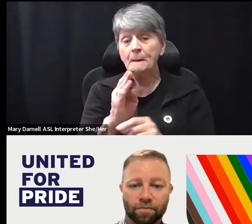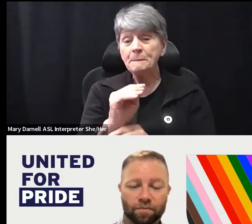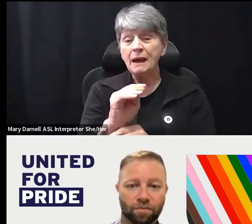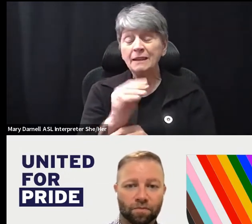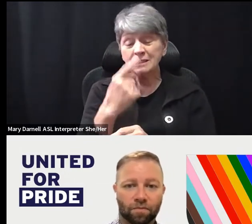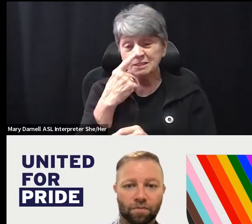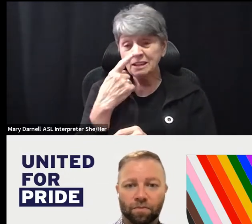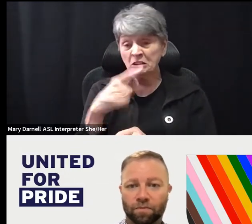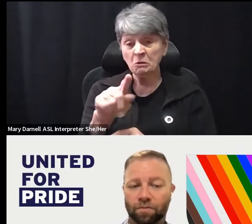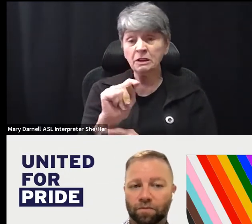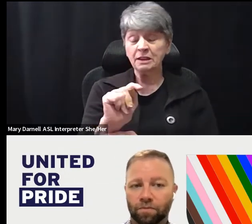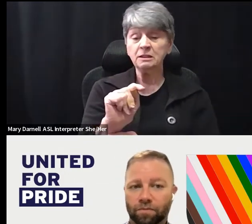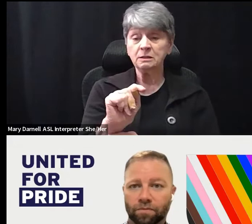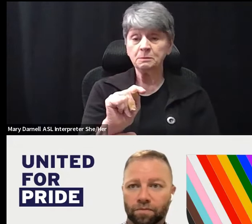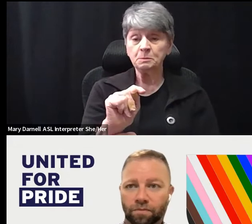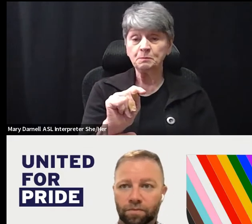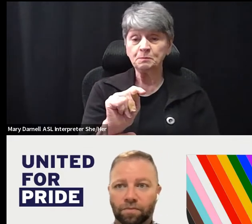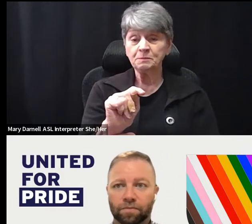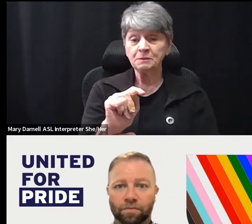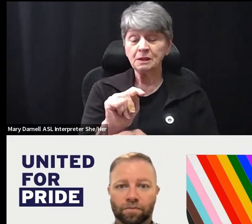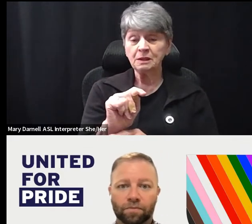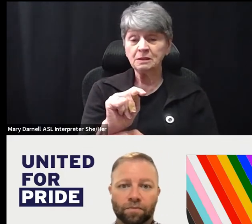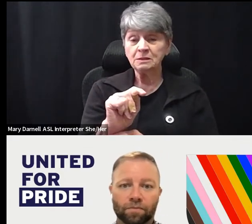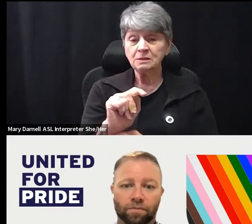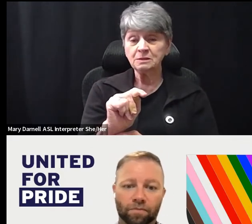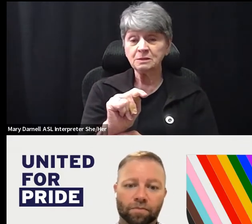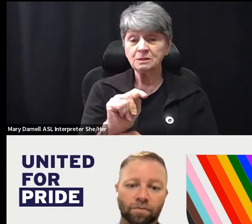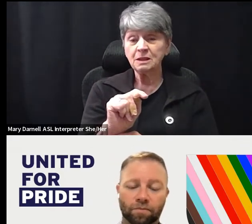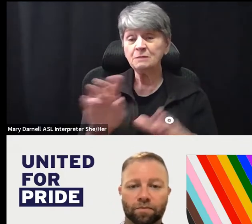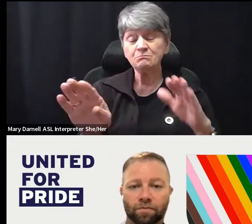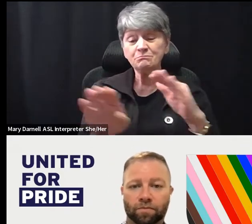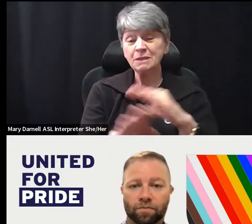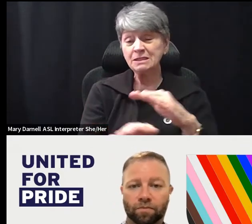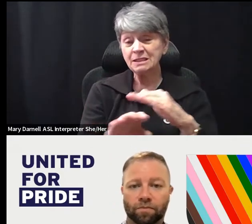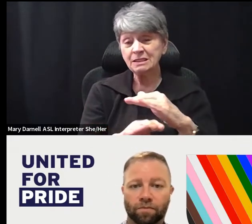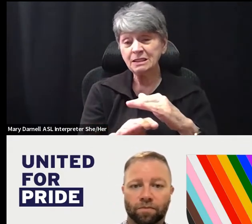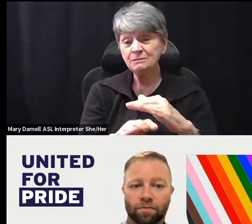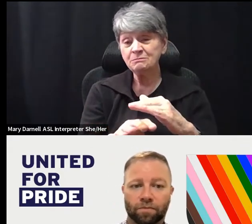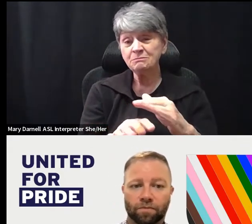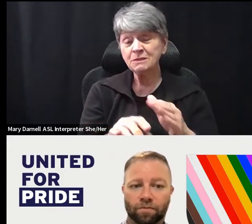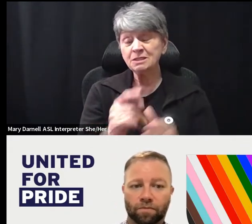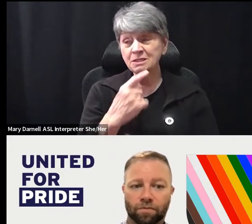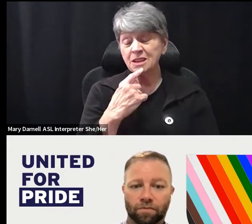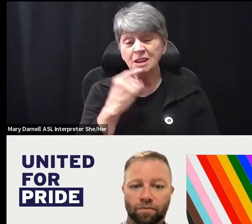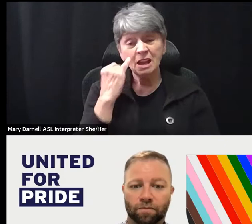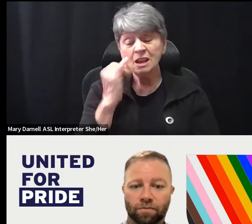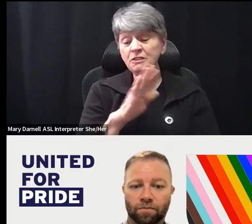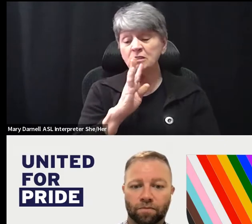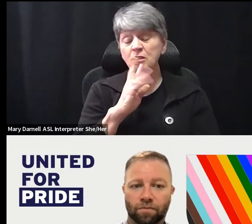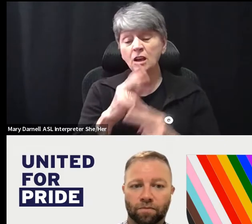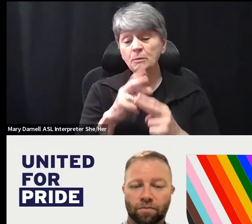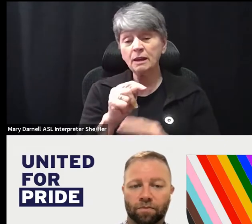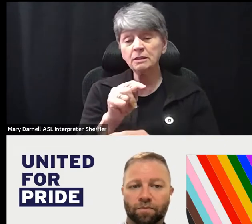Establishment Clause, as Maggie says, it essentially writes it out of the Constitution, because if you just don't talk about it and it never has any weight in